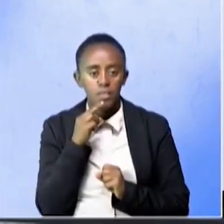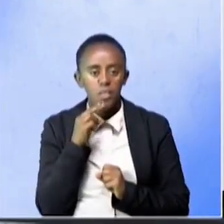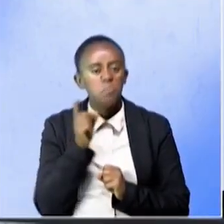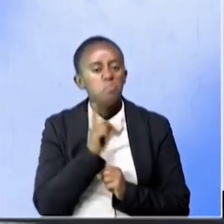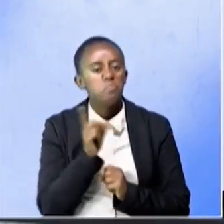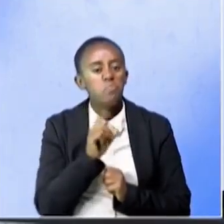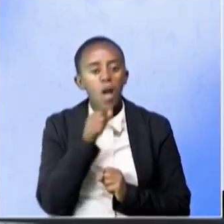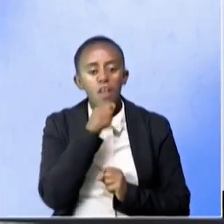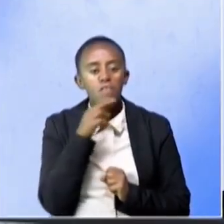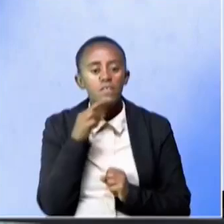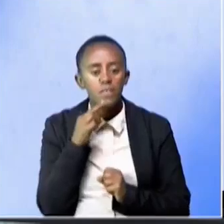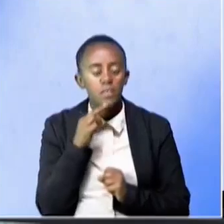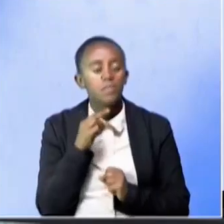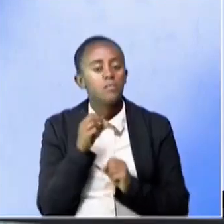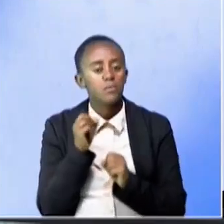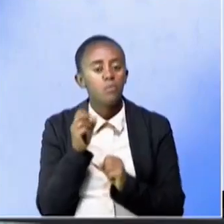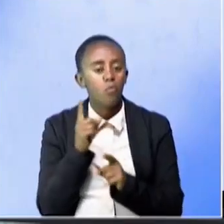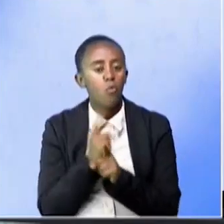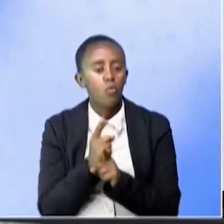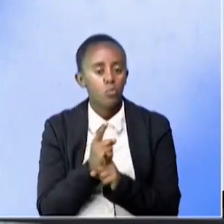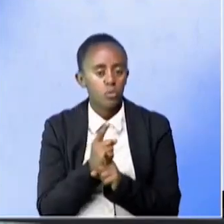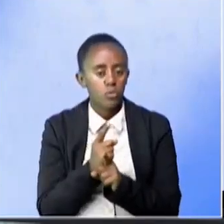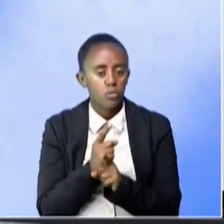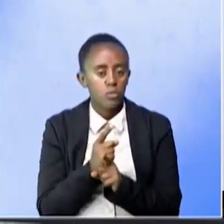adverbs? Of course,